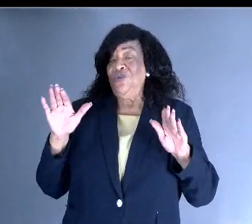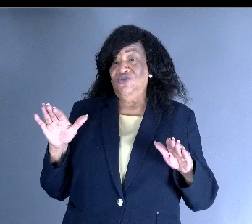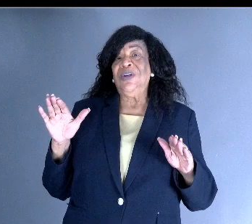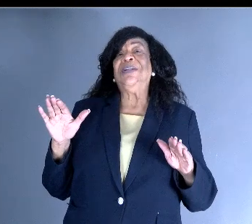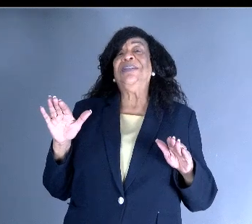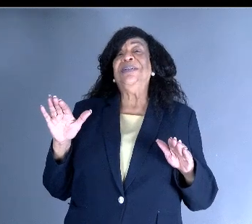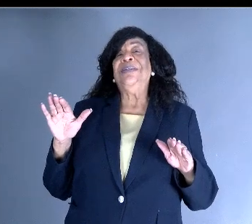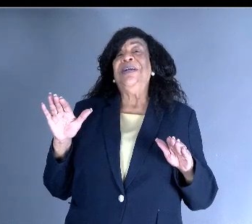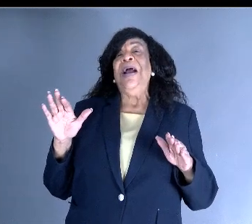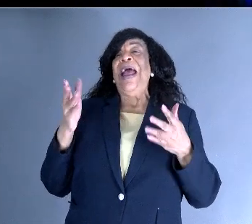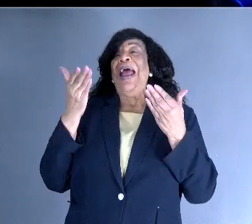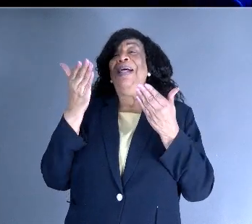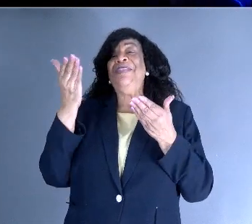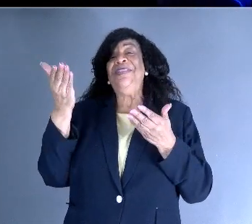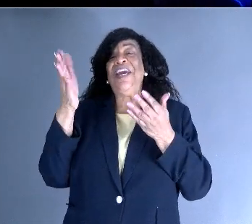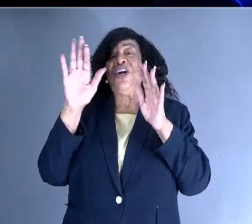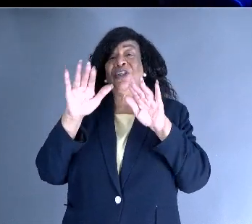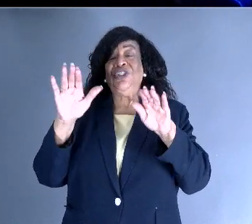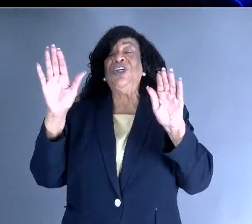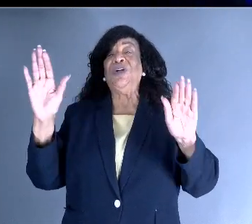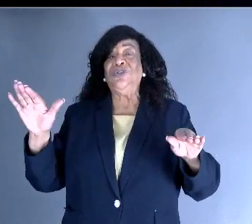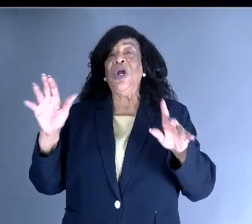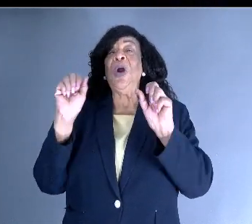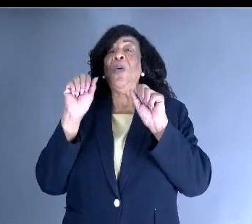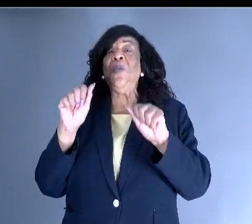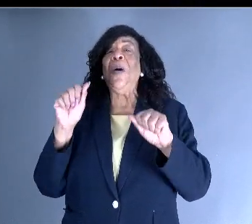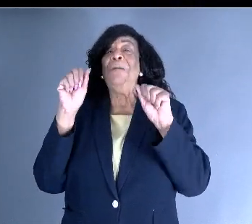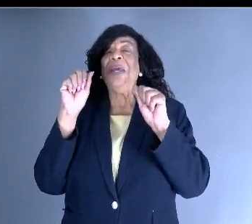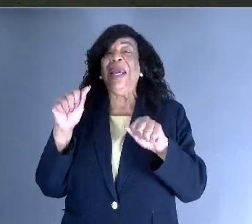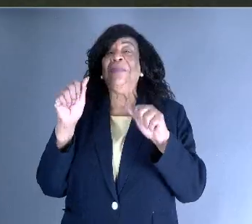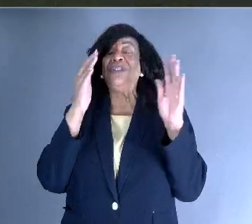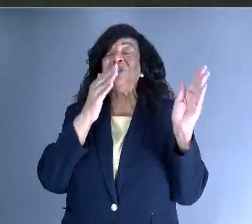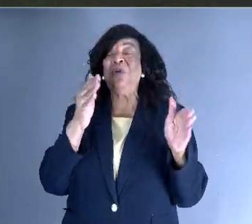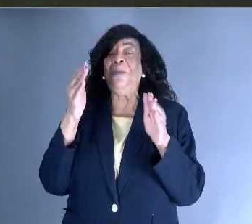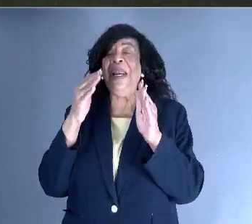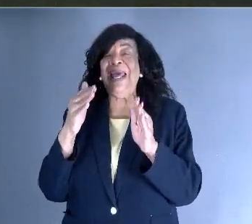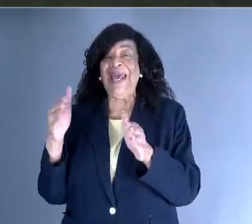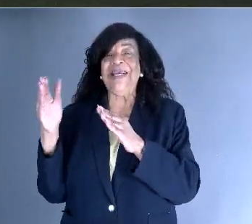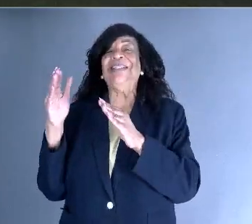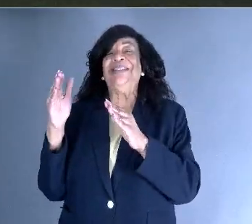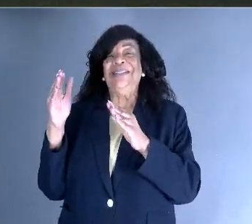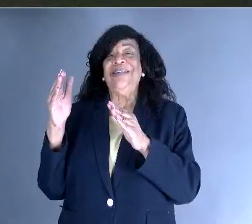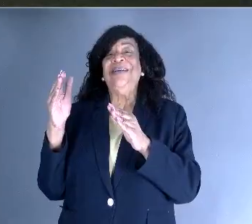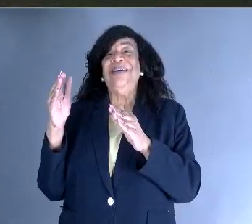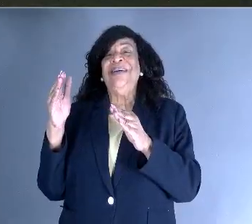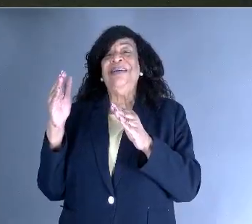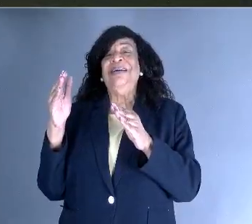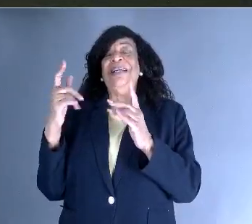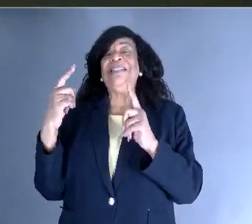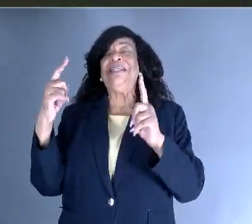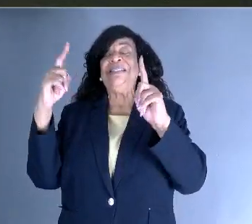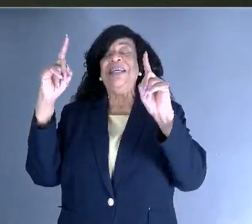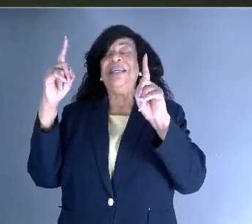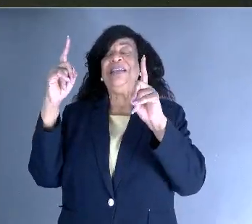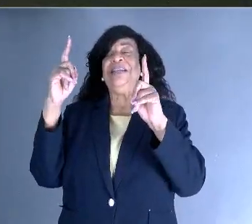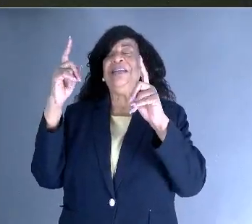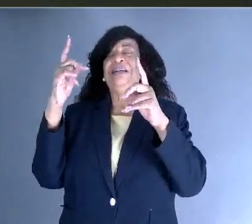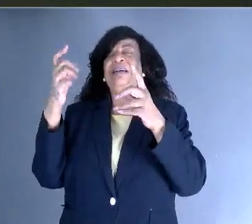behind us will be able to decipher the plan that has come from you strengthen us